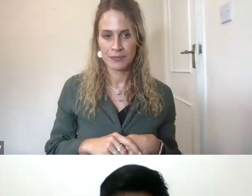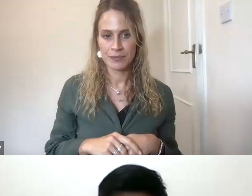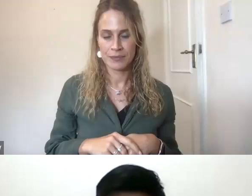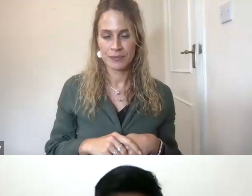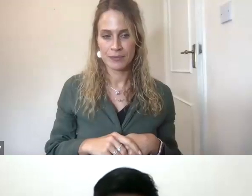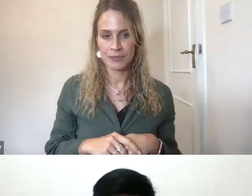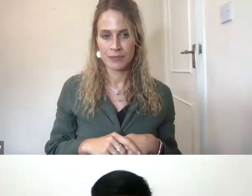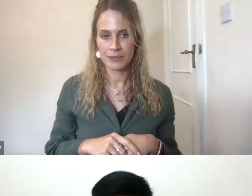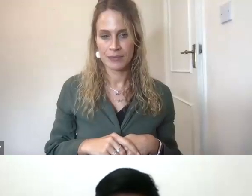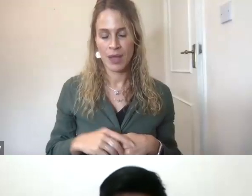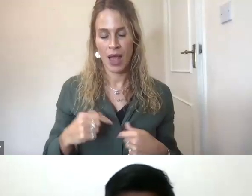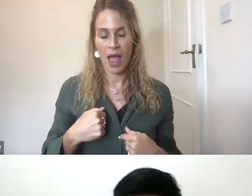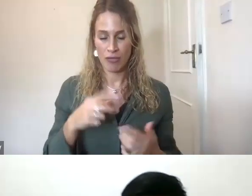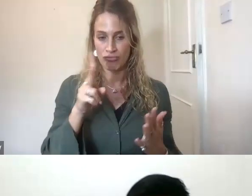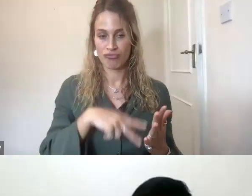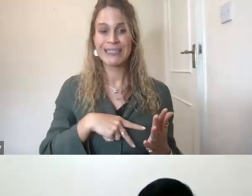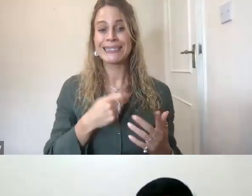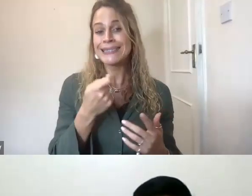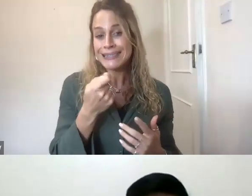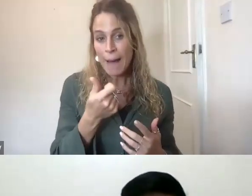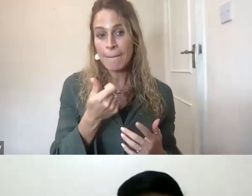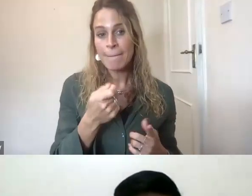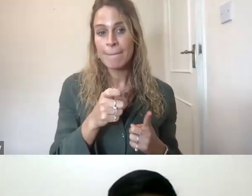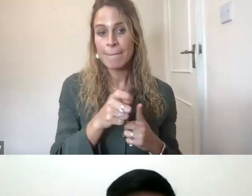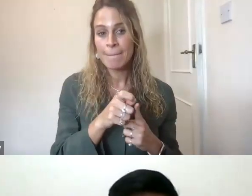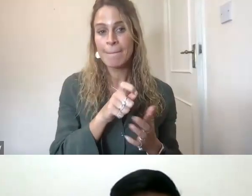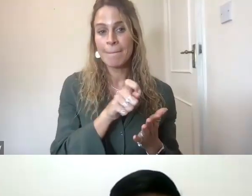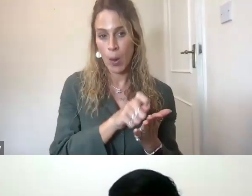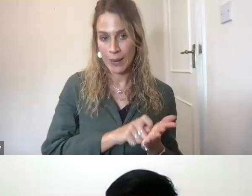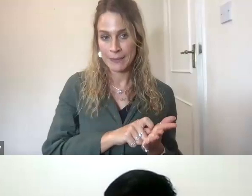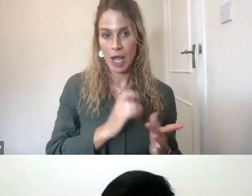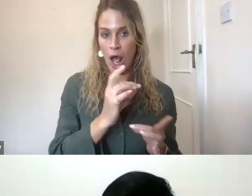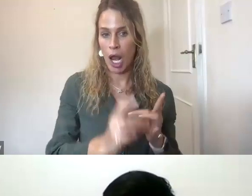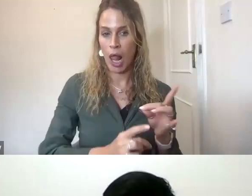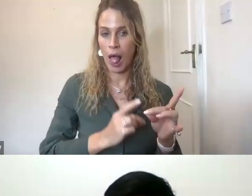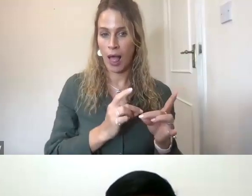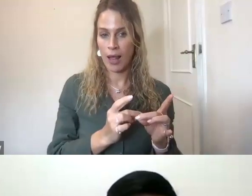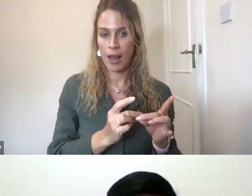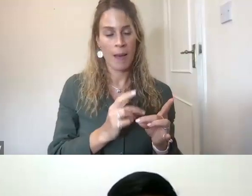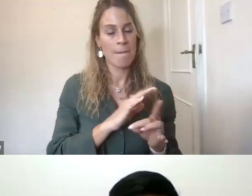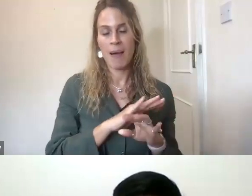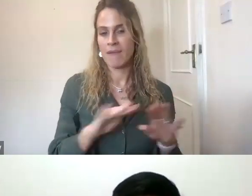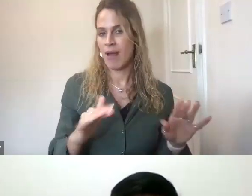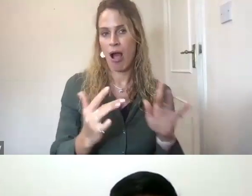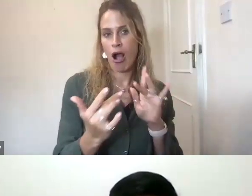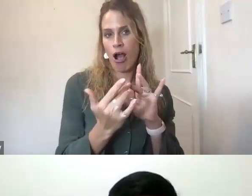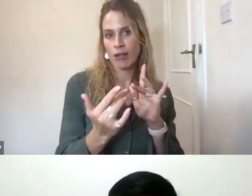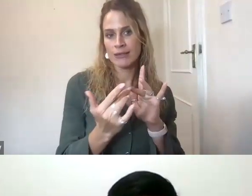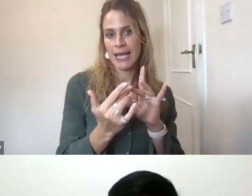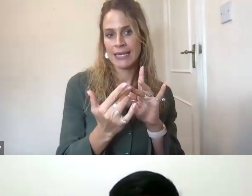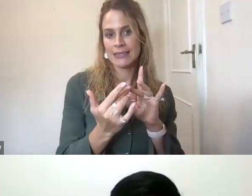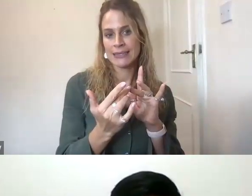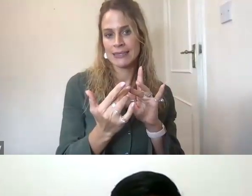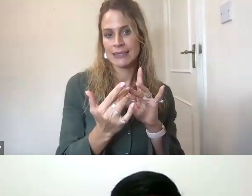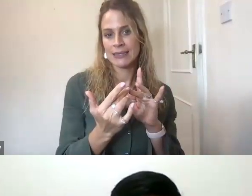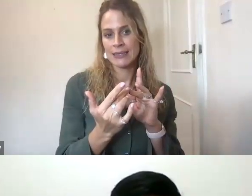so I do read some poems online, but I haven't actually contacted them to, my problem is, I